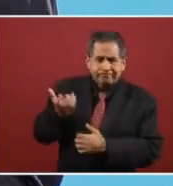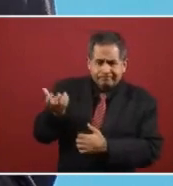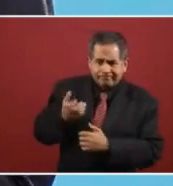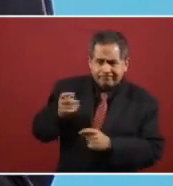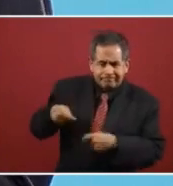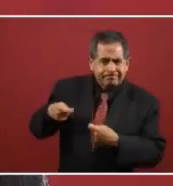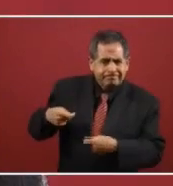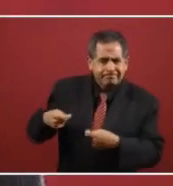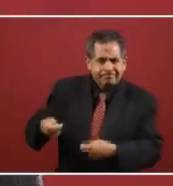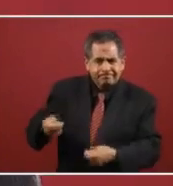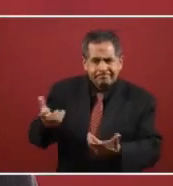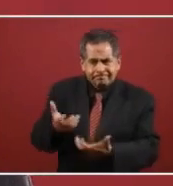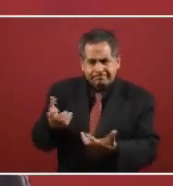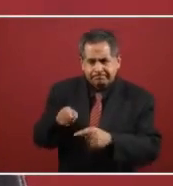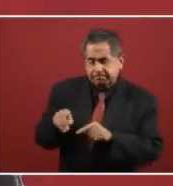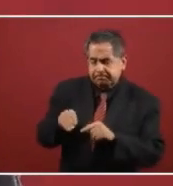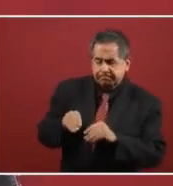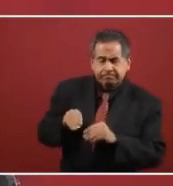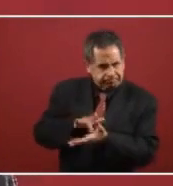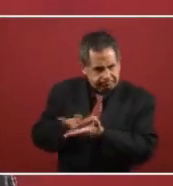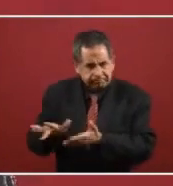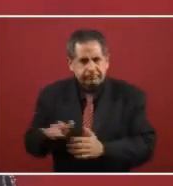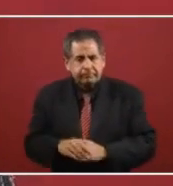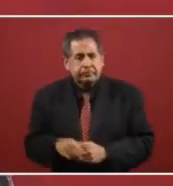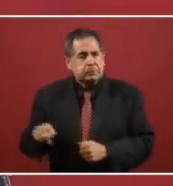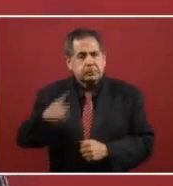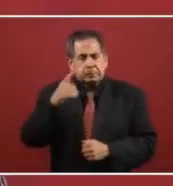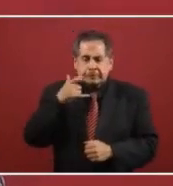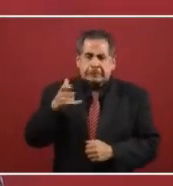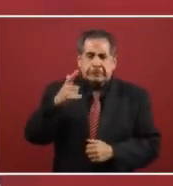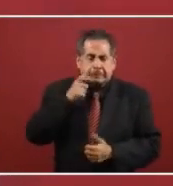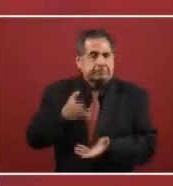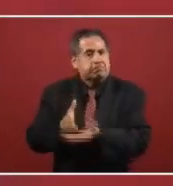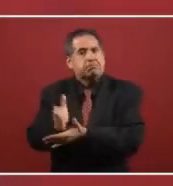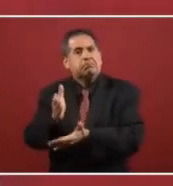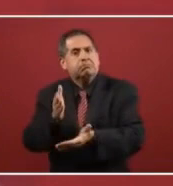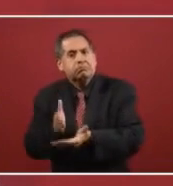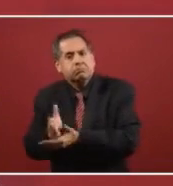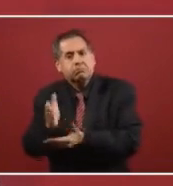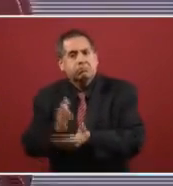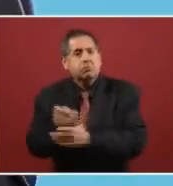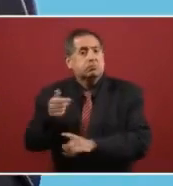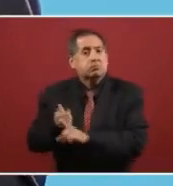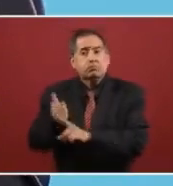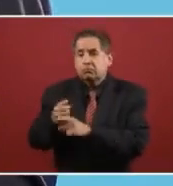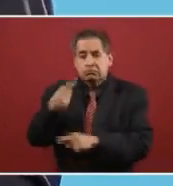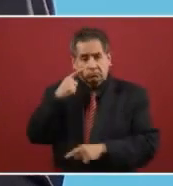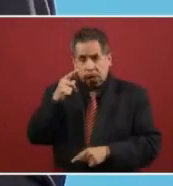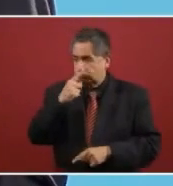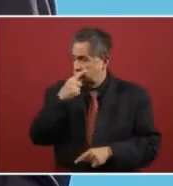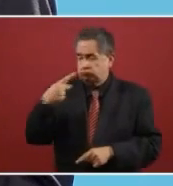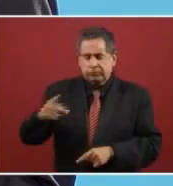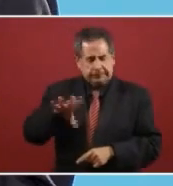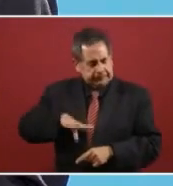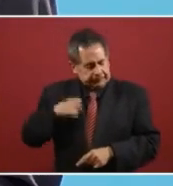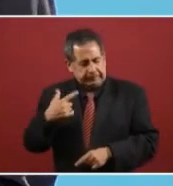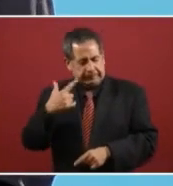Strengthen what they've already been working on. They've come forth due to their efforts,